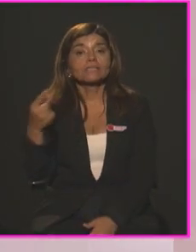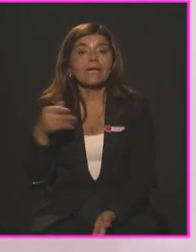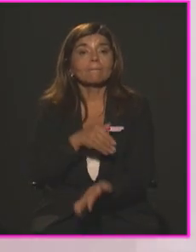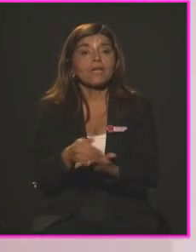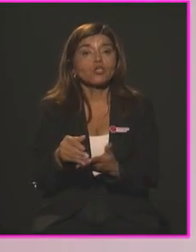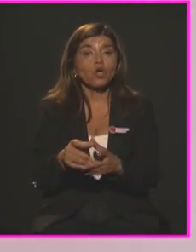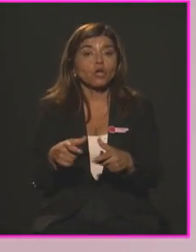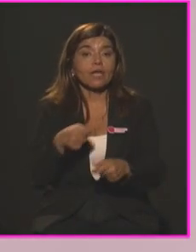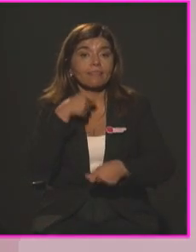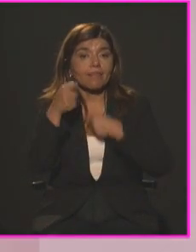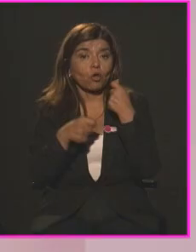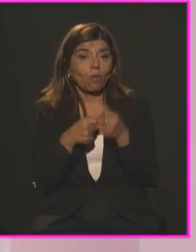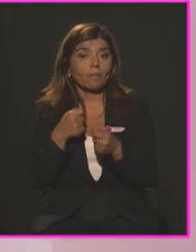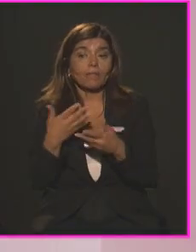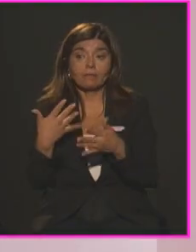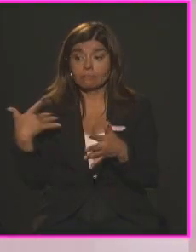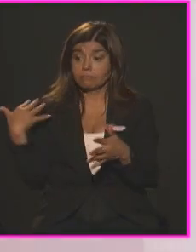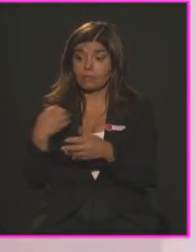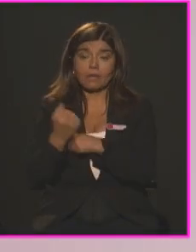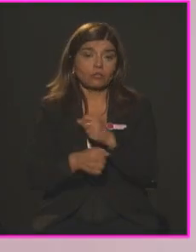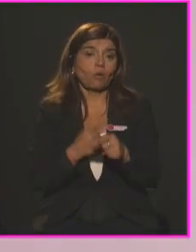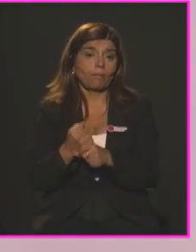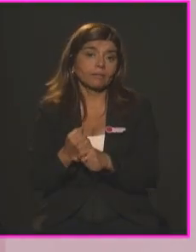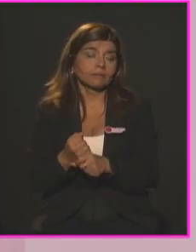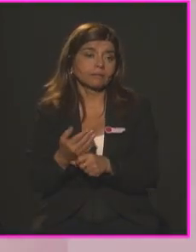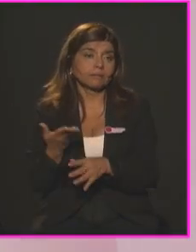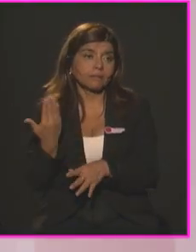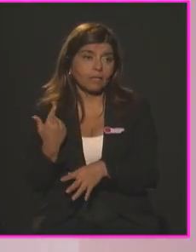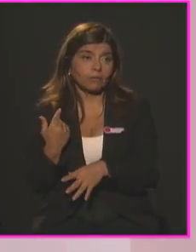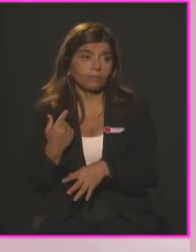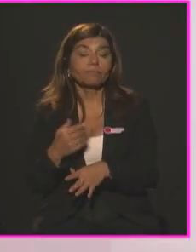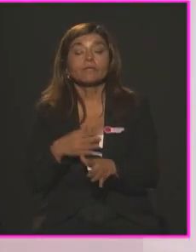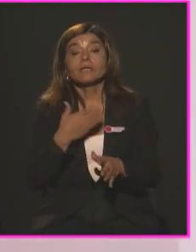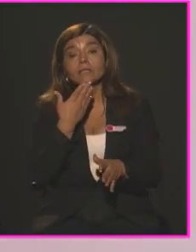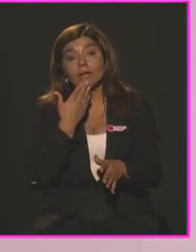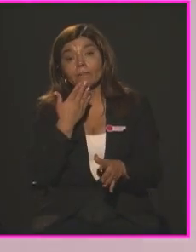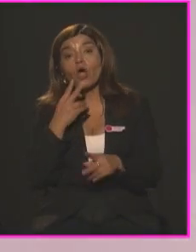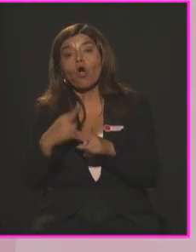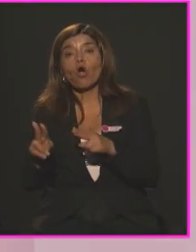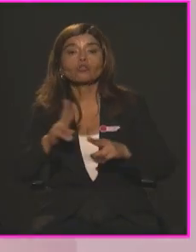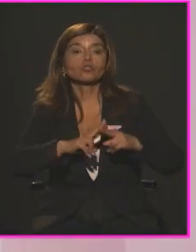But not everything's high tech. There's also really kind of low tech solutions as